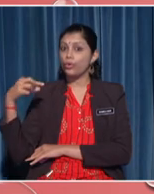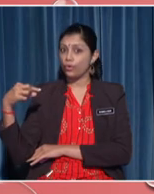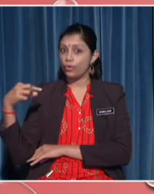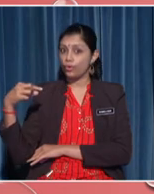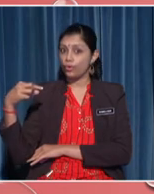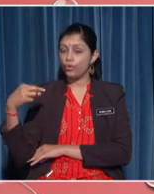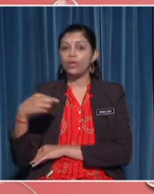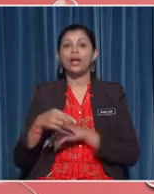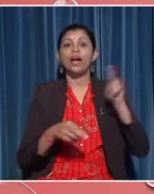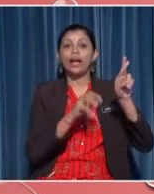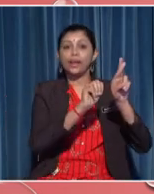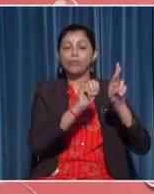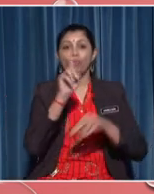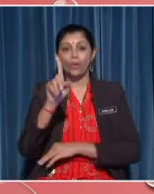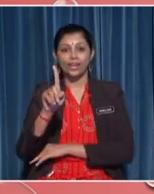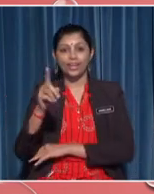5,560 dong. Laos is